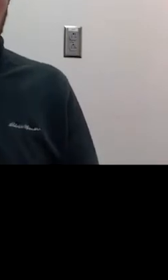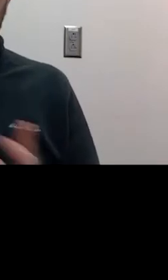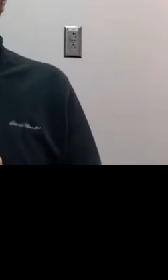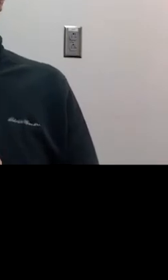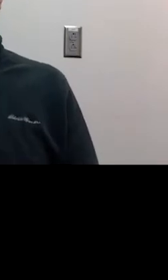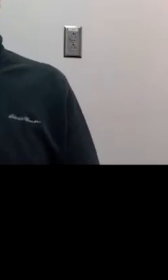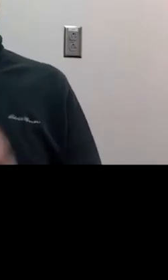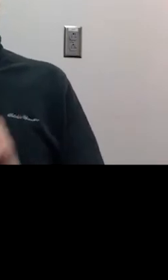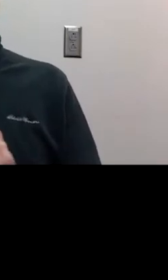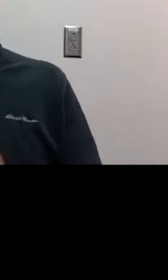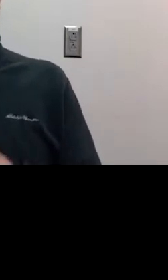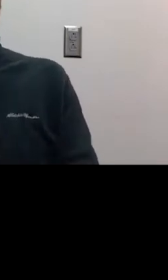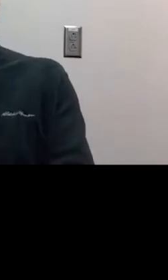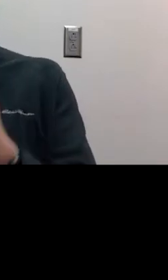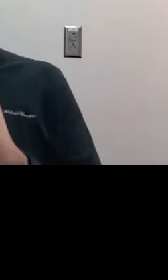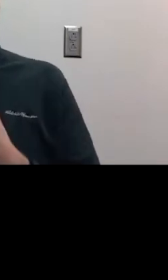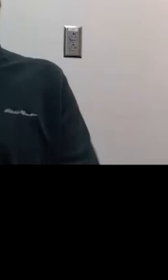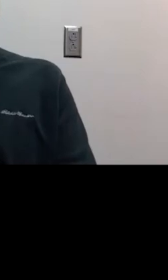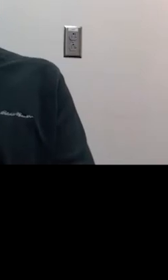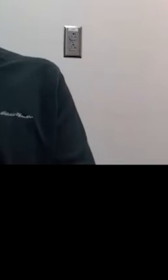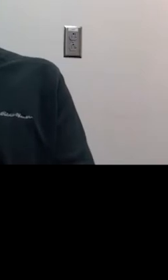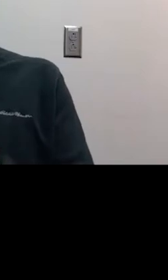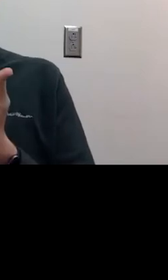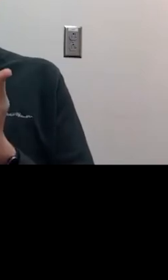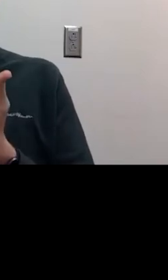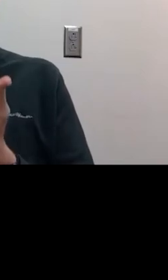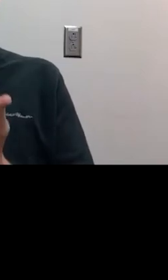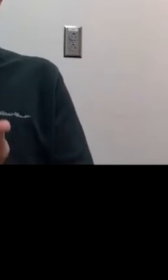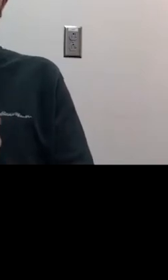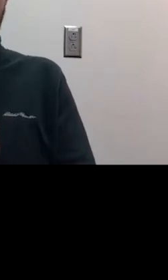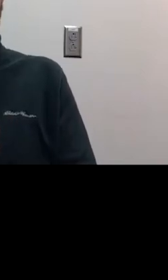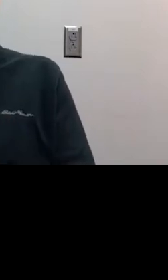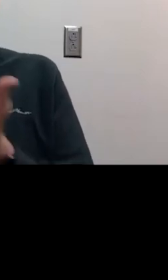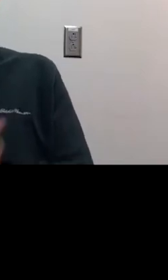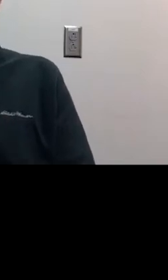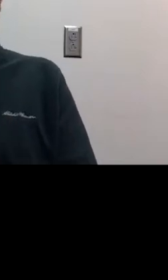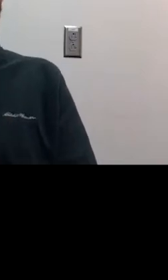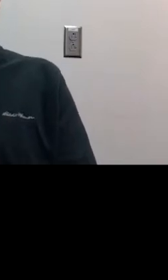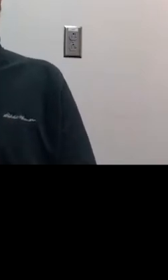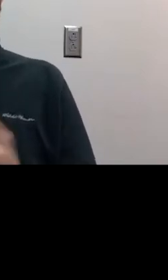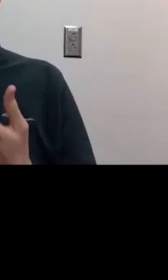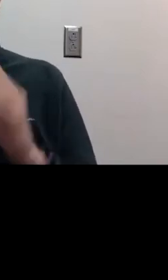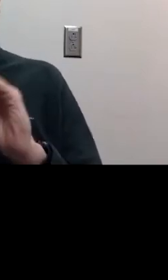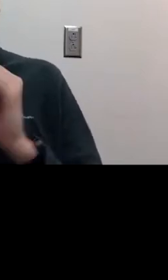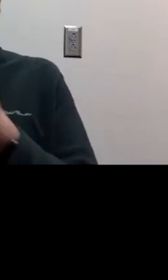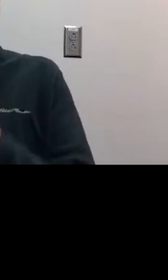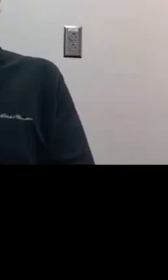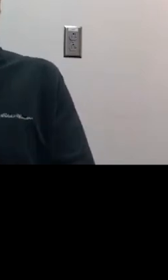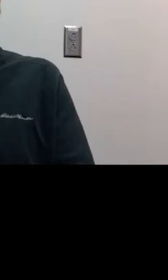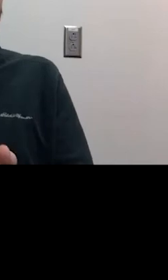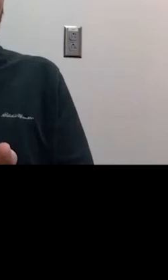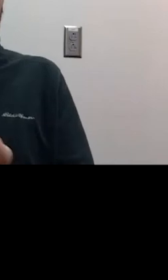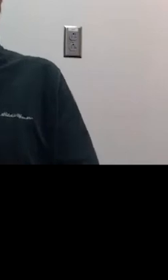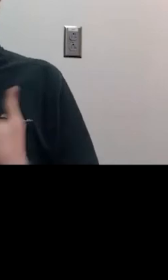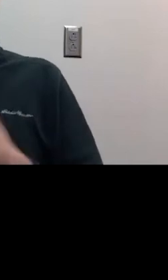coming in, who have experienced or have good reason to mistrust or distrust the